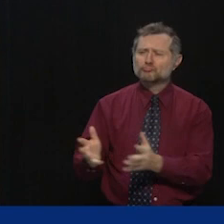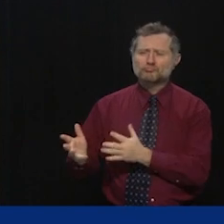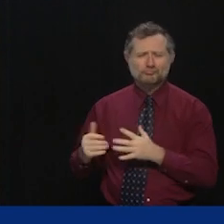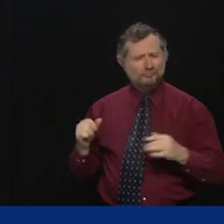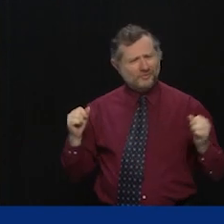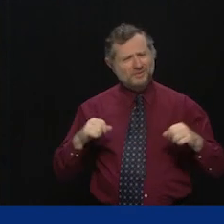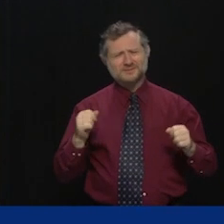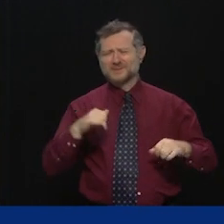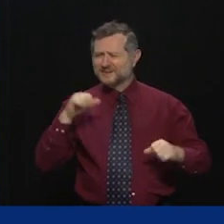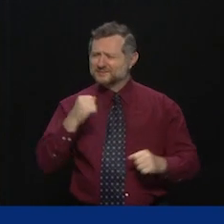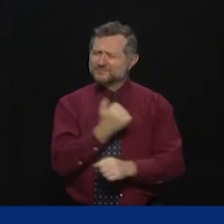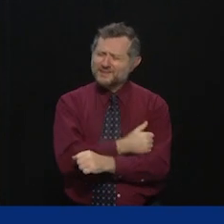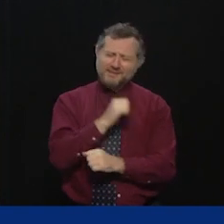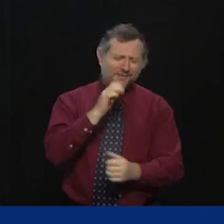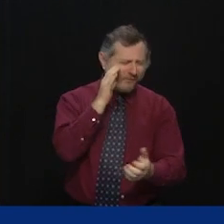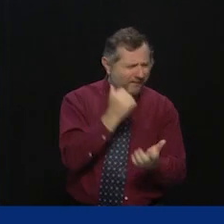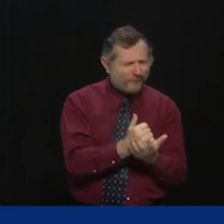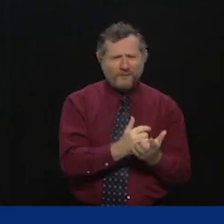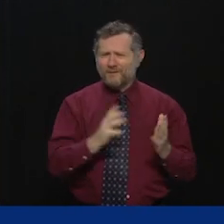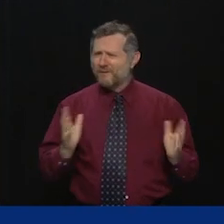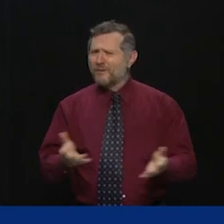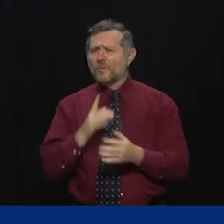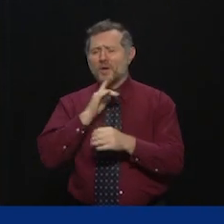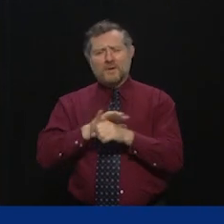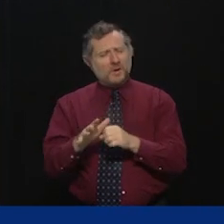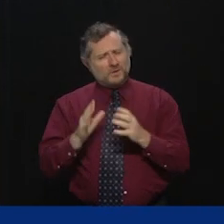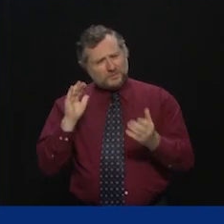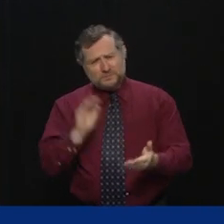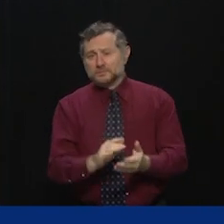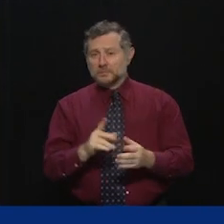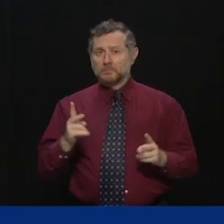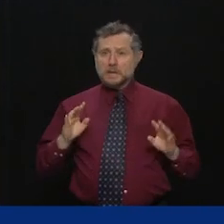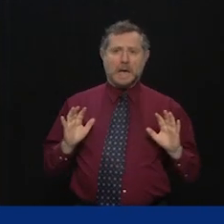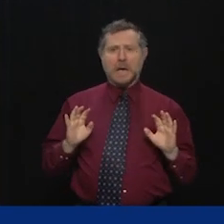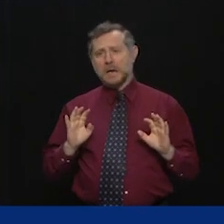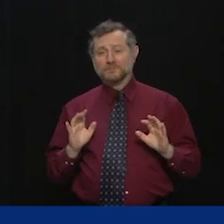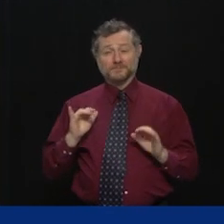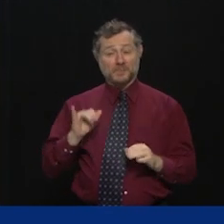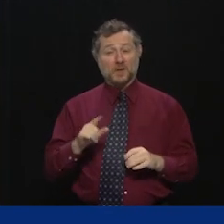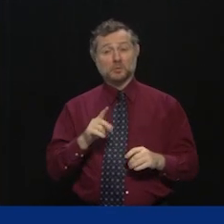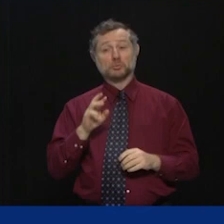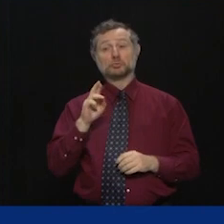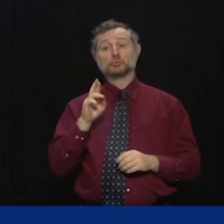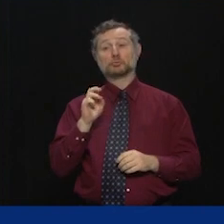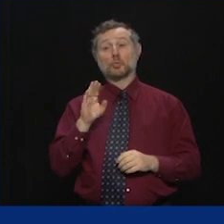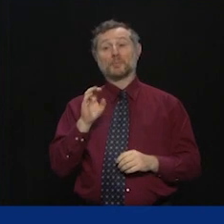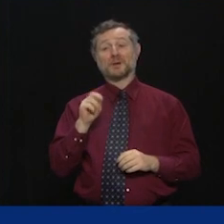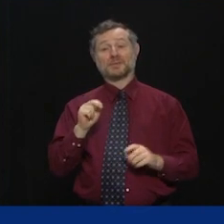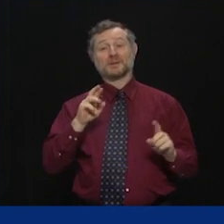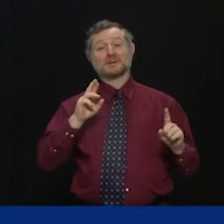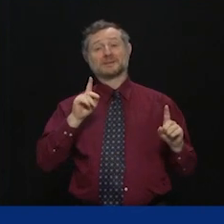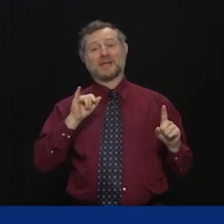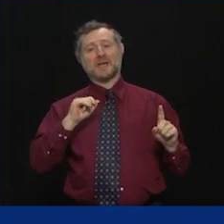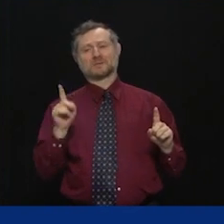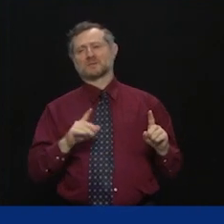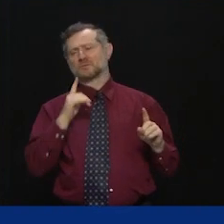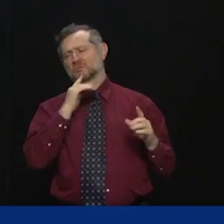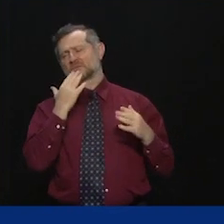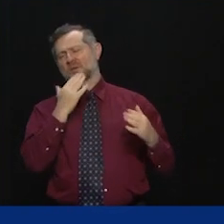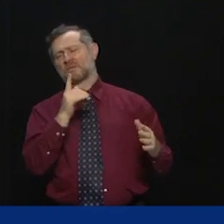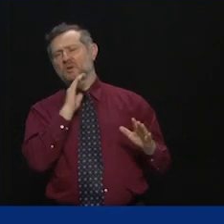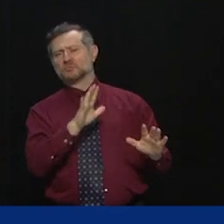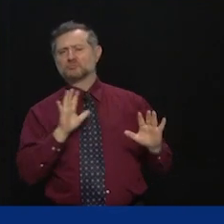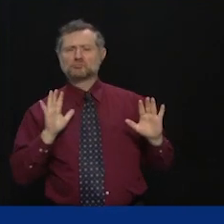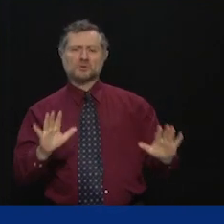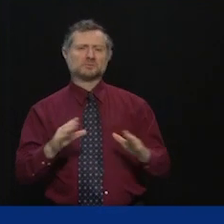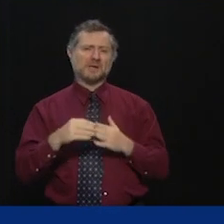and win this war. So, Borough President Ruben Diaz Jr., I want to thank you for your incredible leadership through, as you said, the good